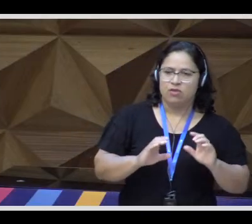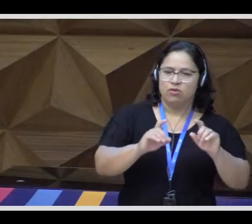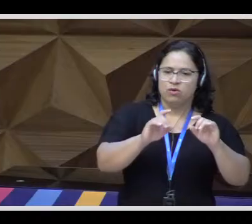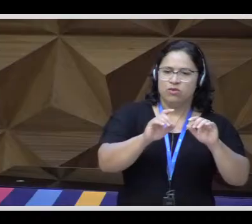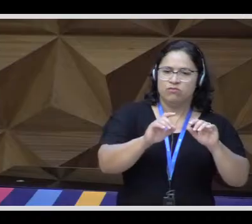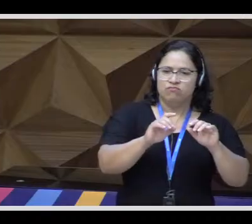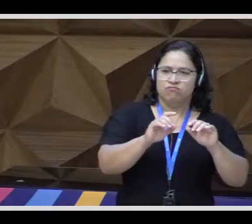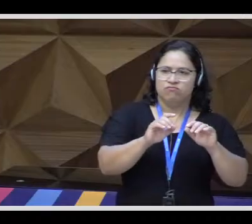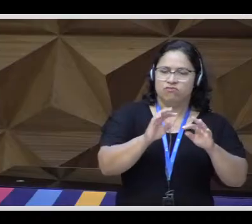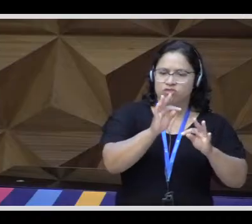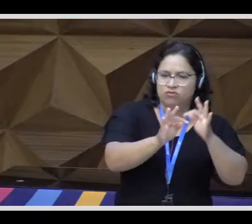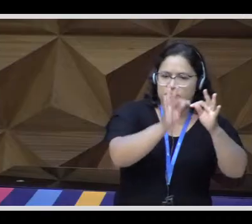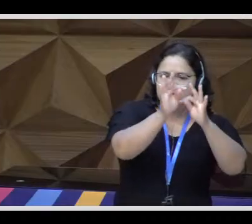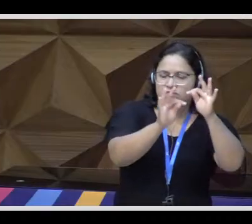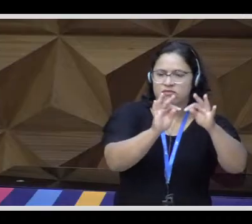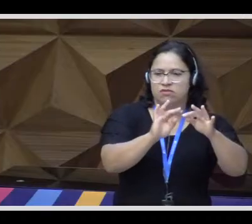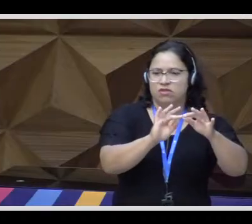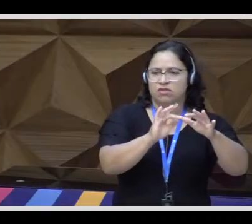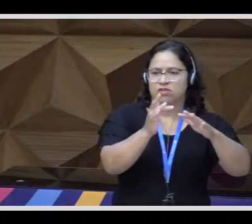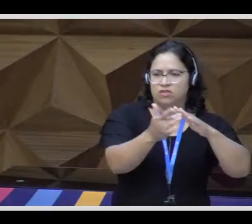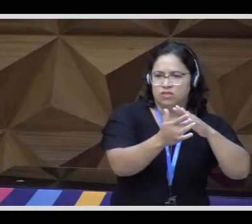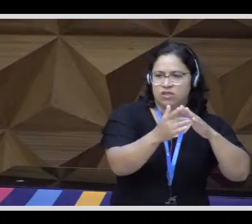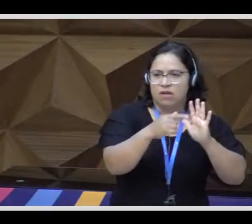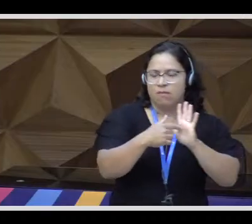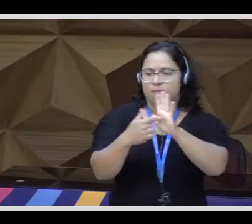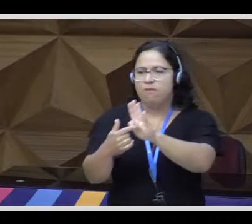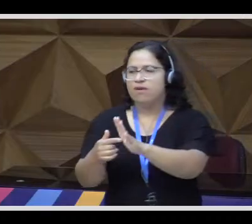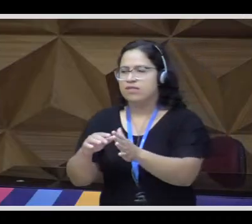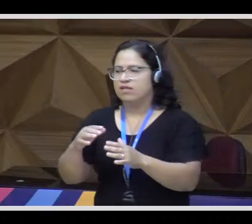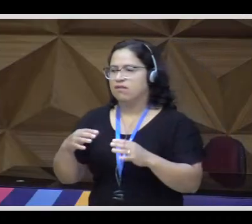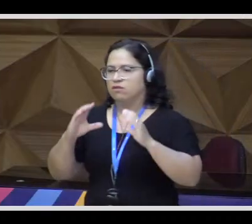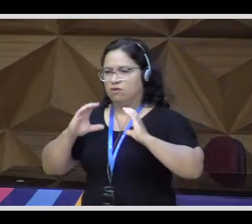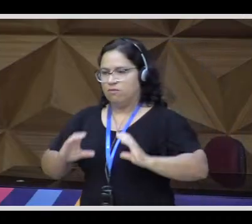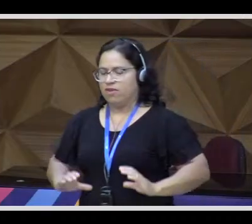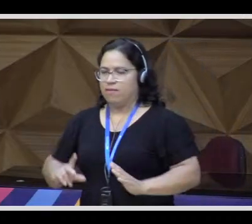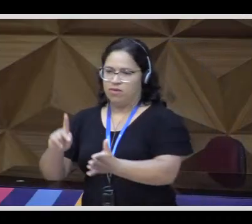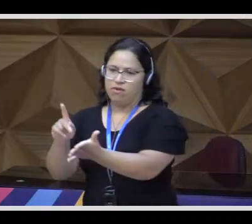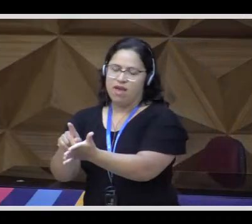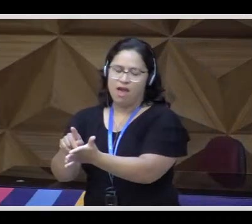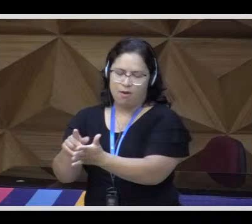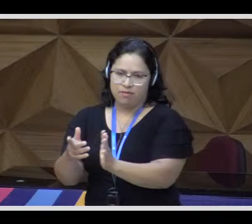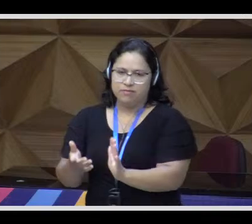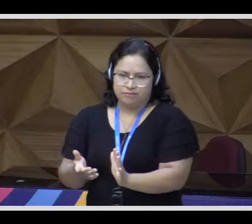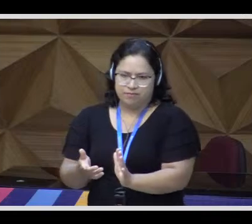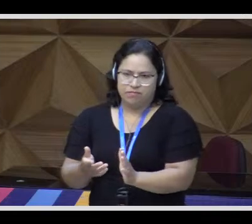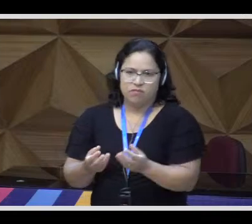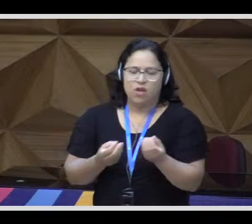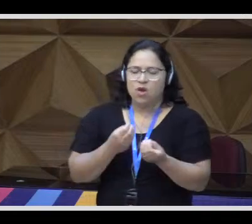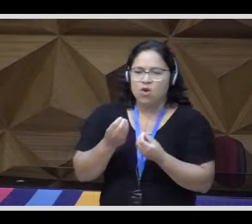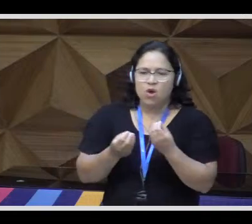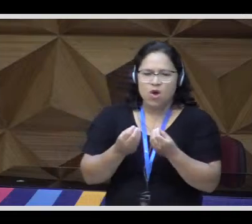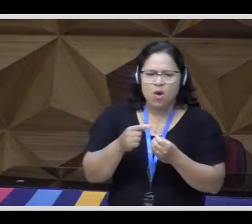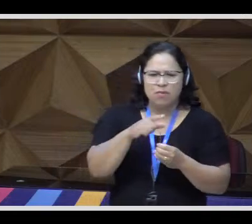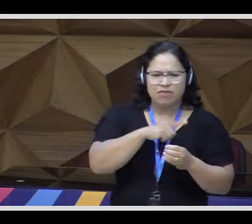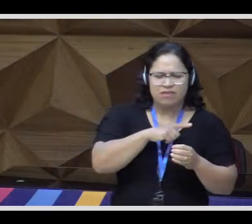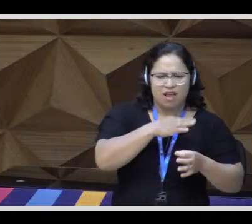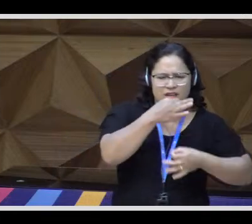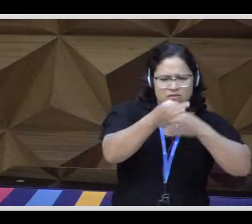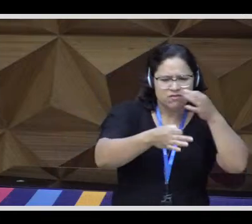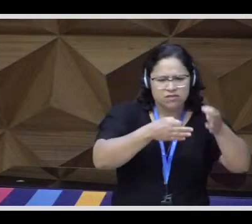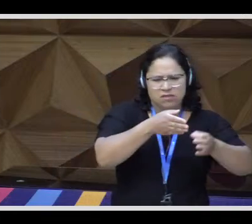we can use biased universe to reproduce